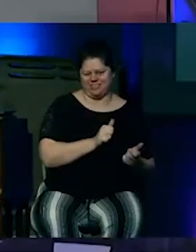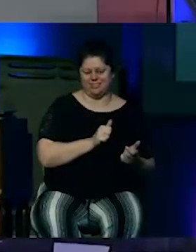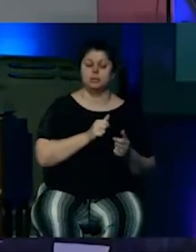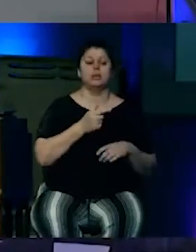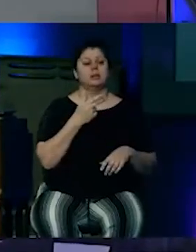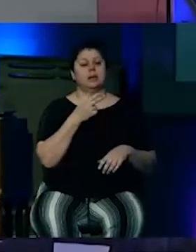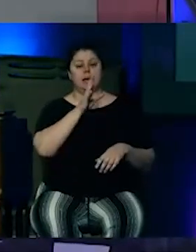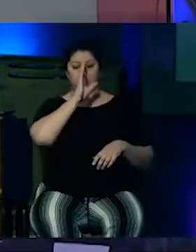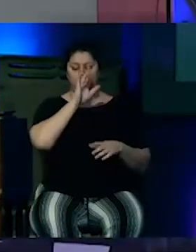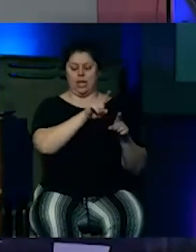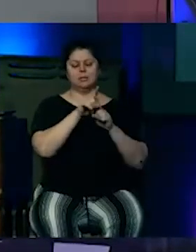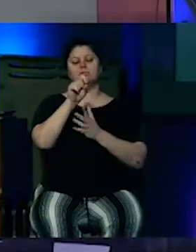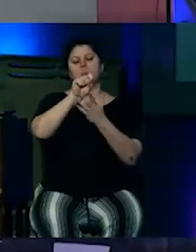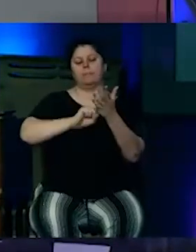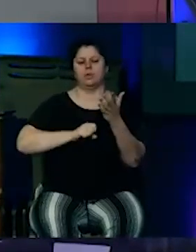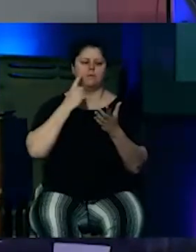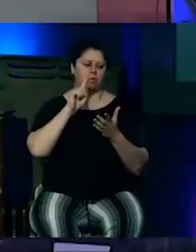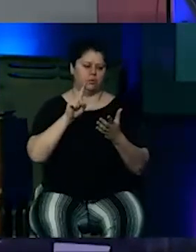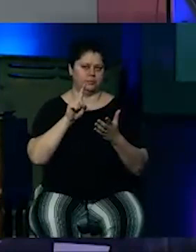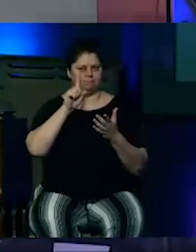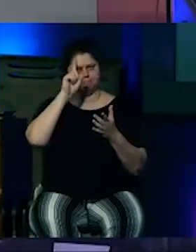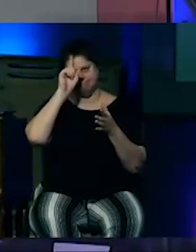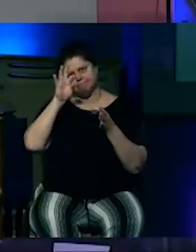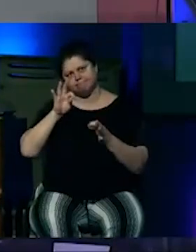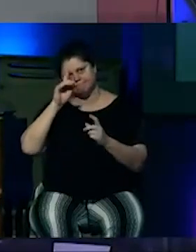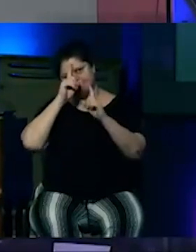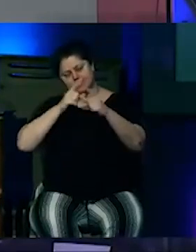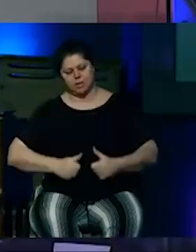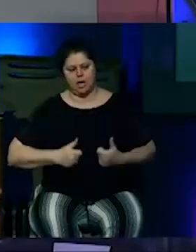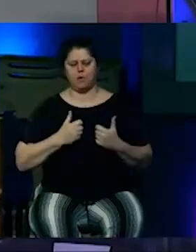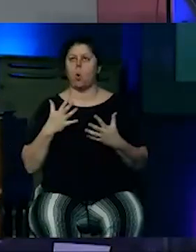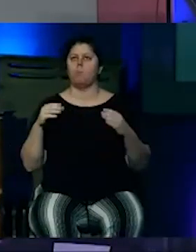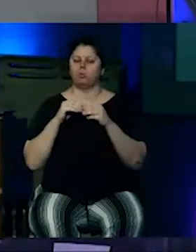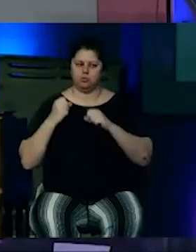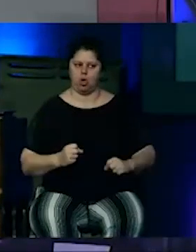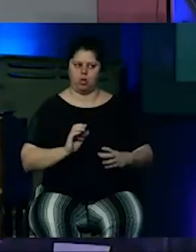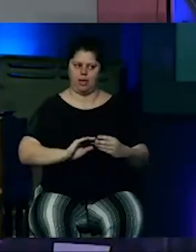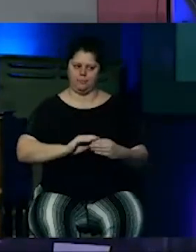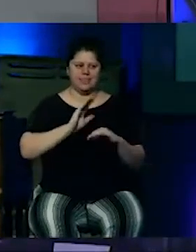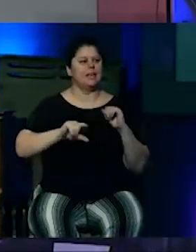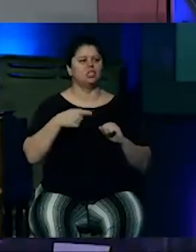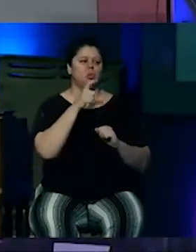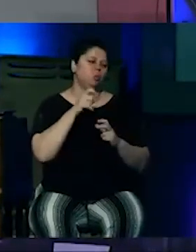Heterosexuality as a script for an ideal life makes much stronger claims.